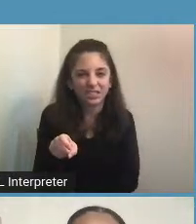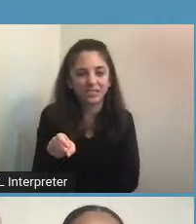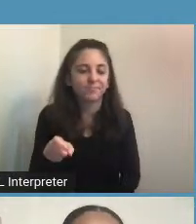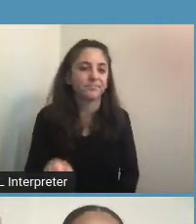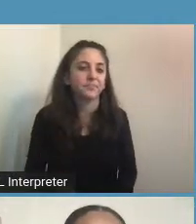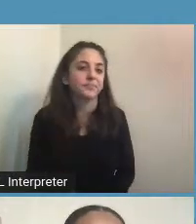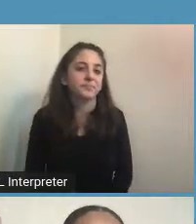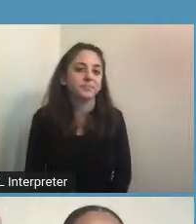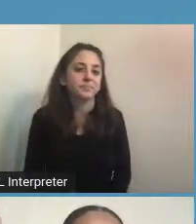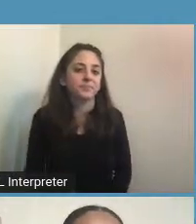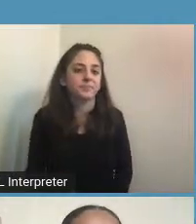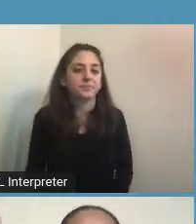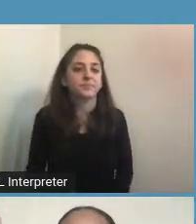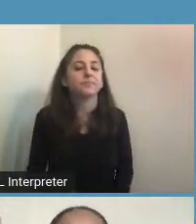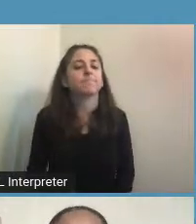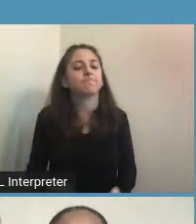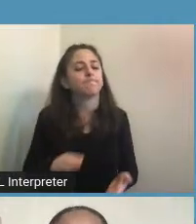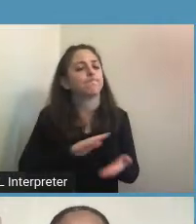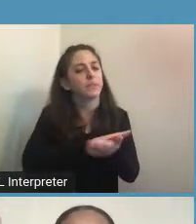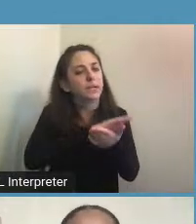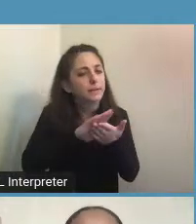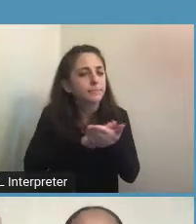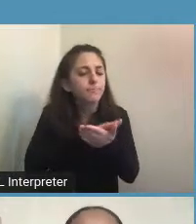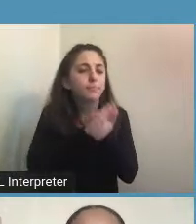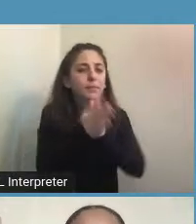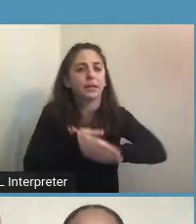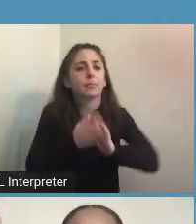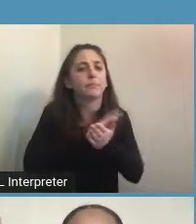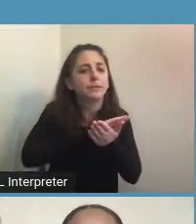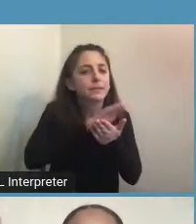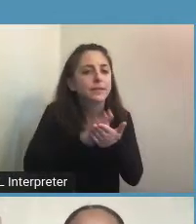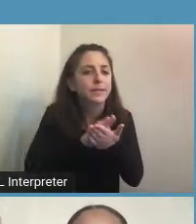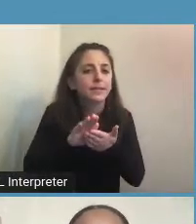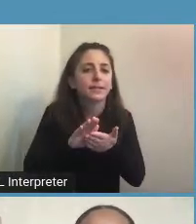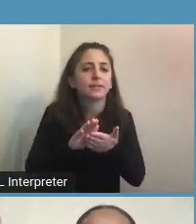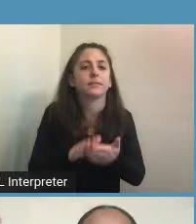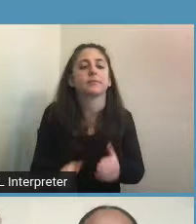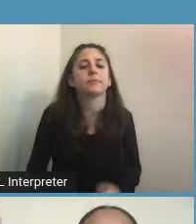and have a clean design, and it'll be perfect.